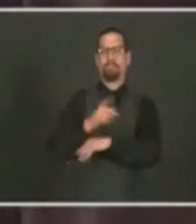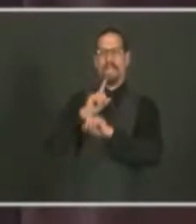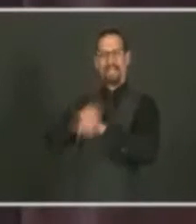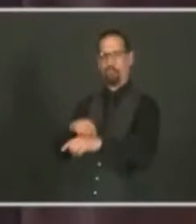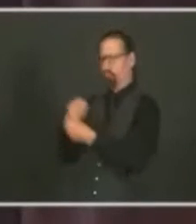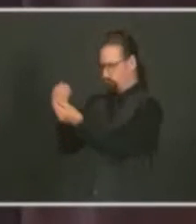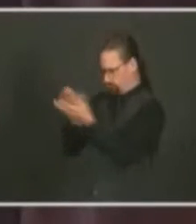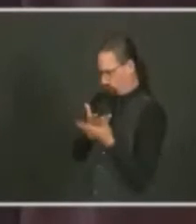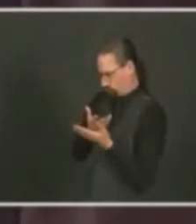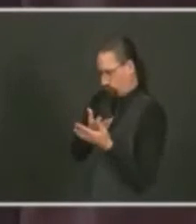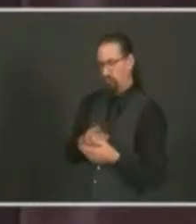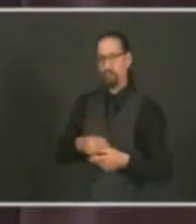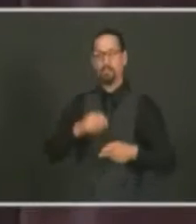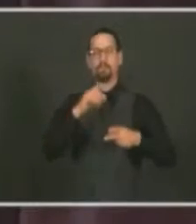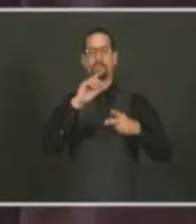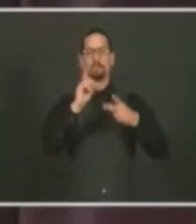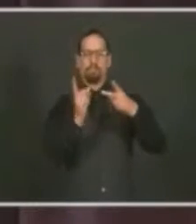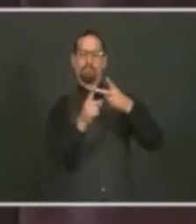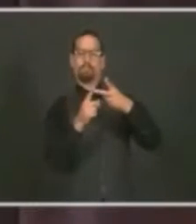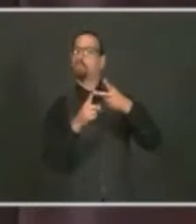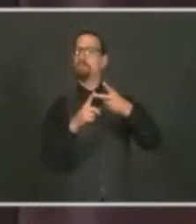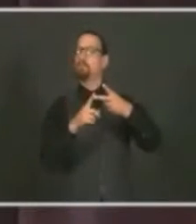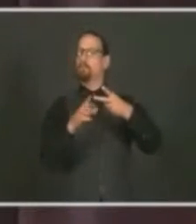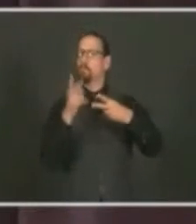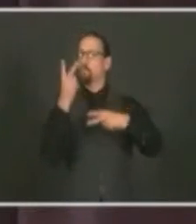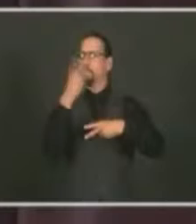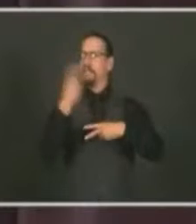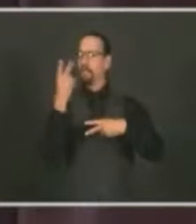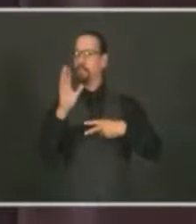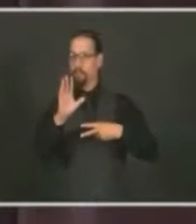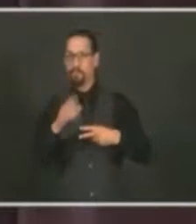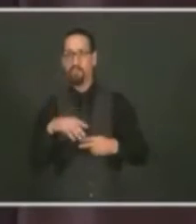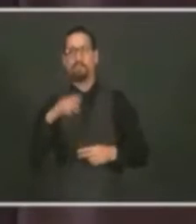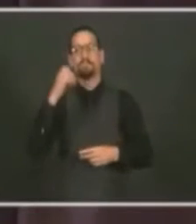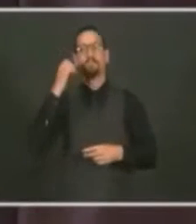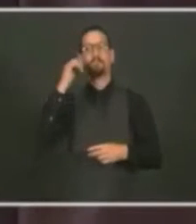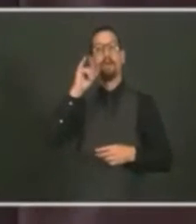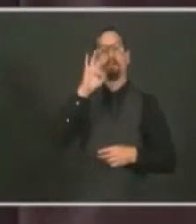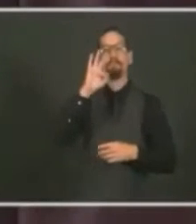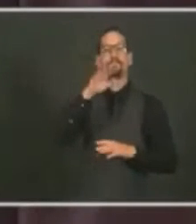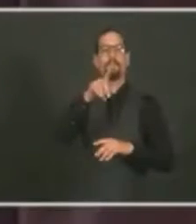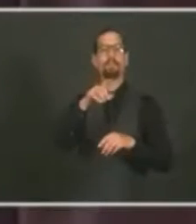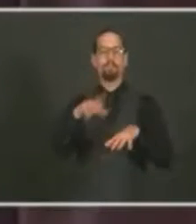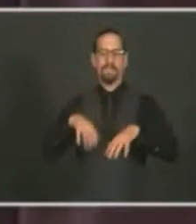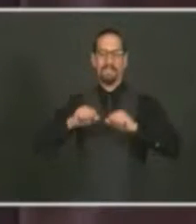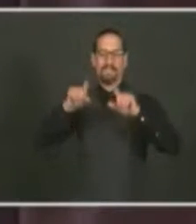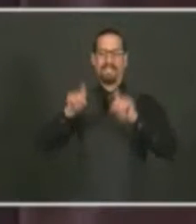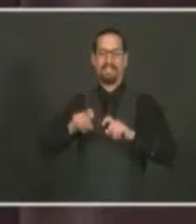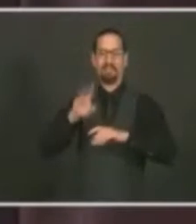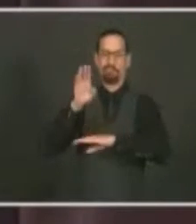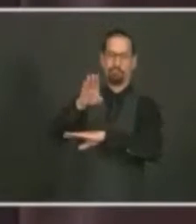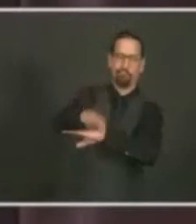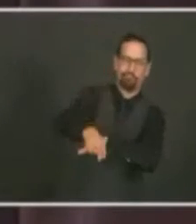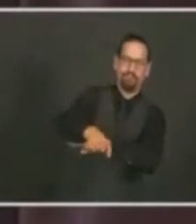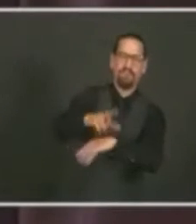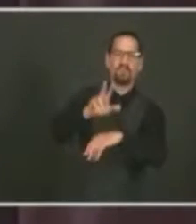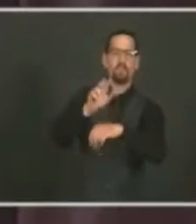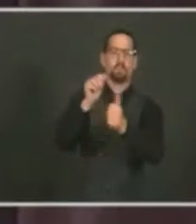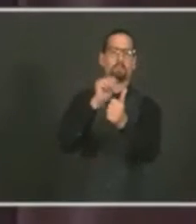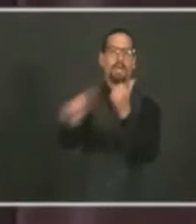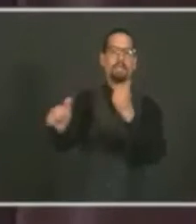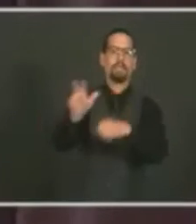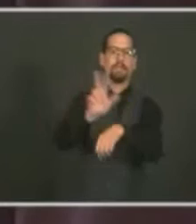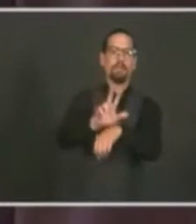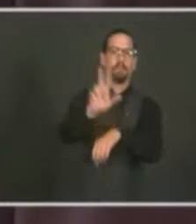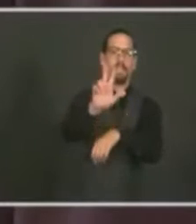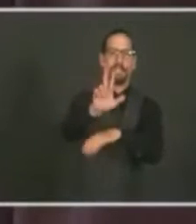If you get your test after 3 o'clock in the afternoon, it might take till the next morning for you to get your result. But if you get there